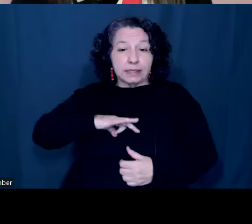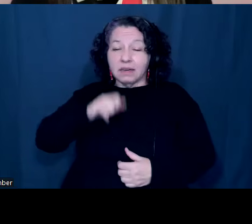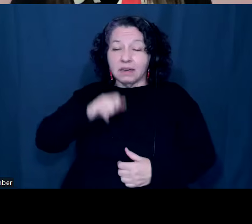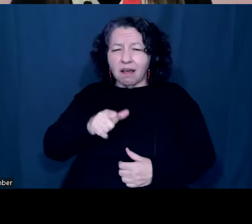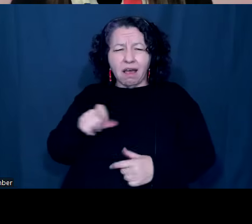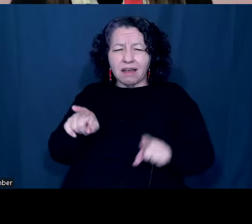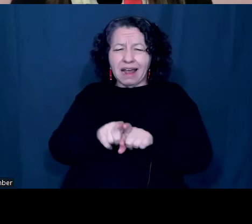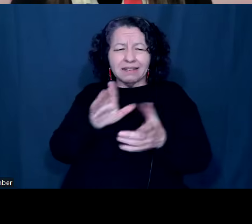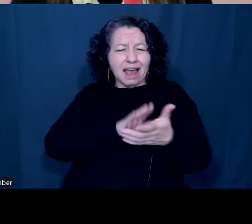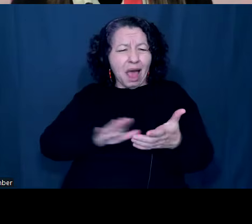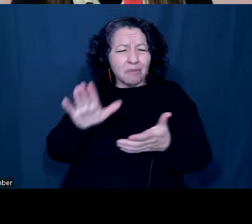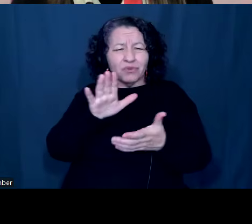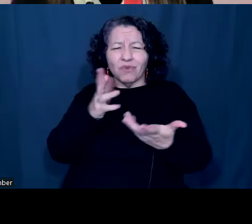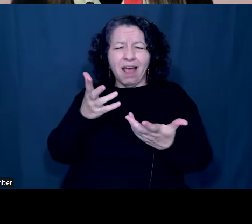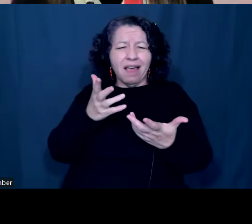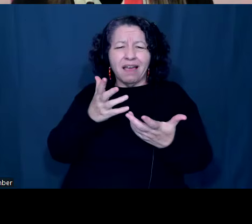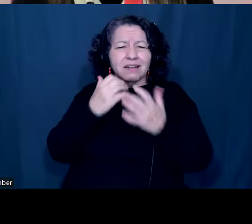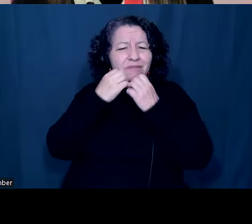daily responsibility.